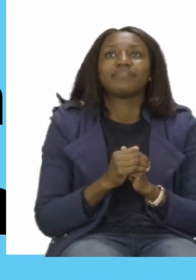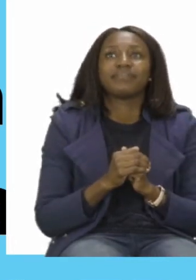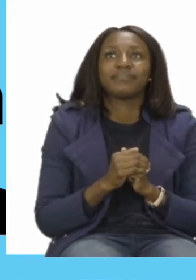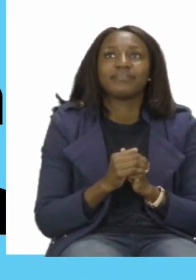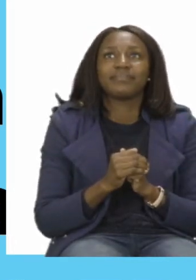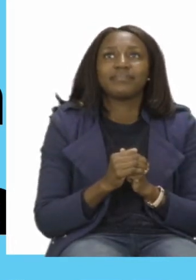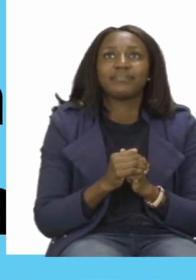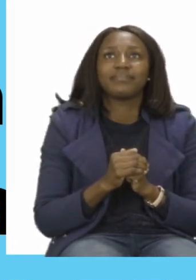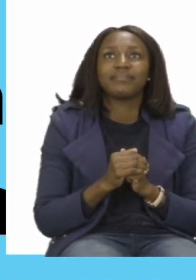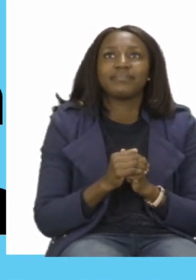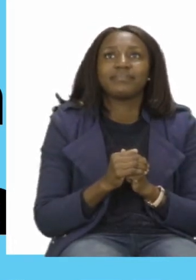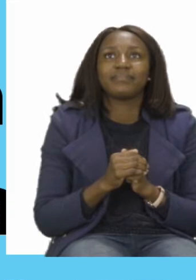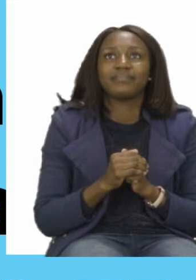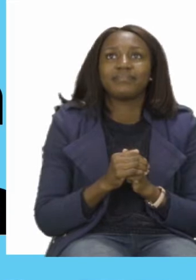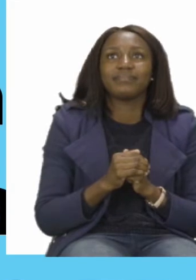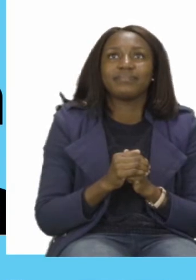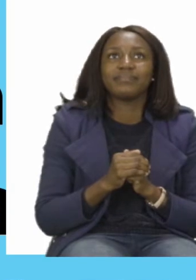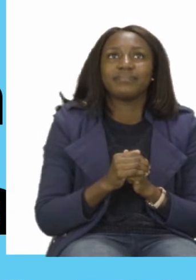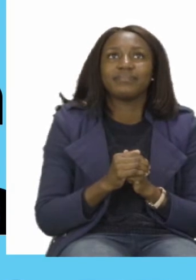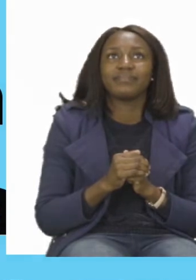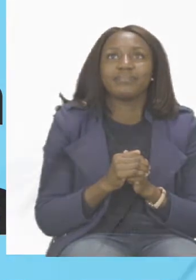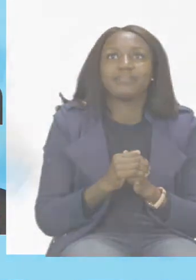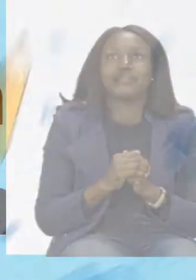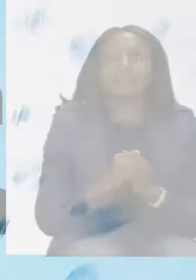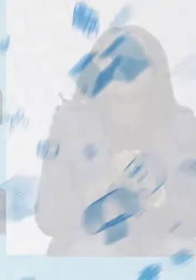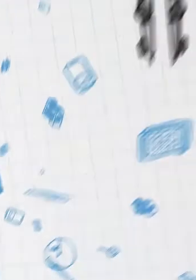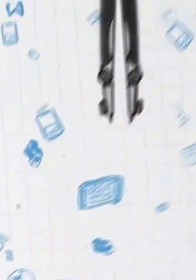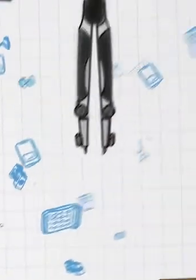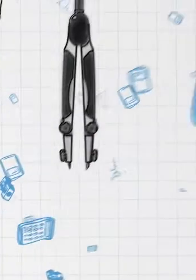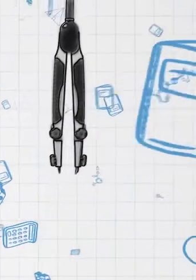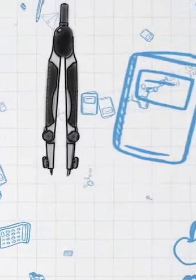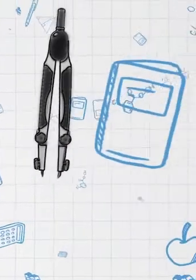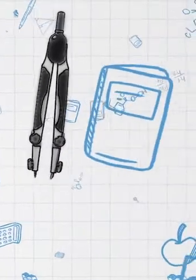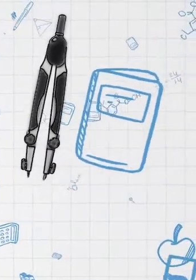2D and 3D shapes.